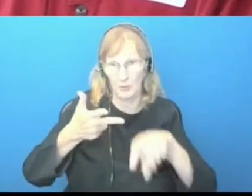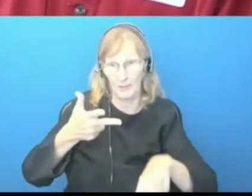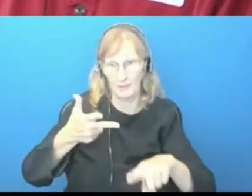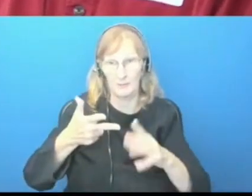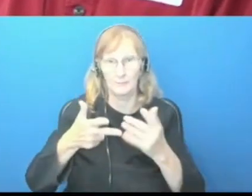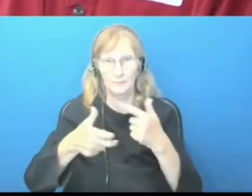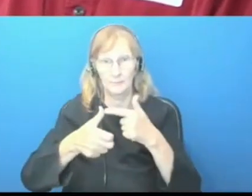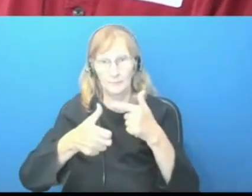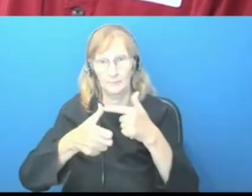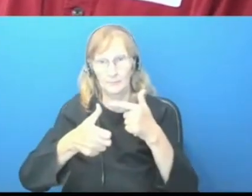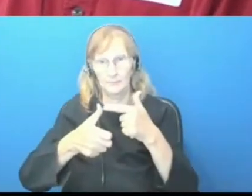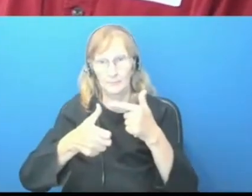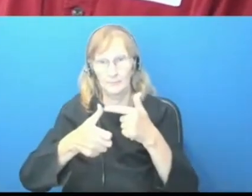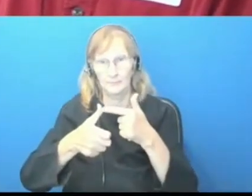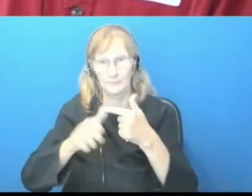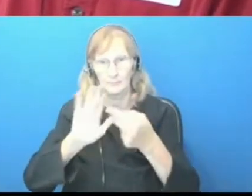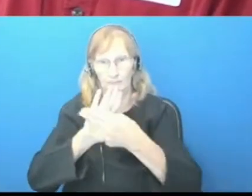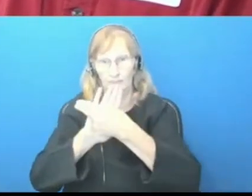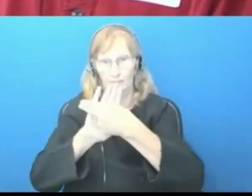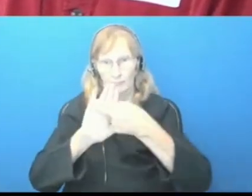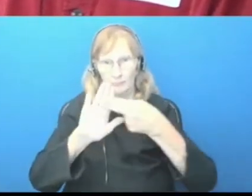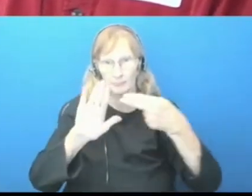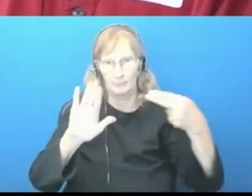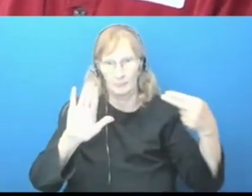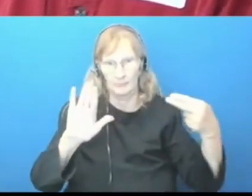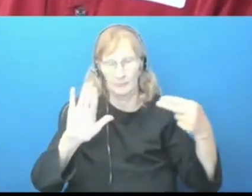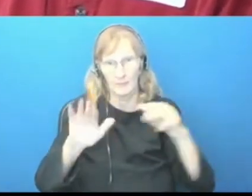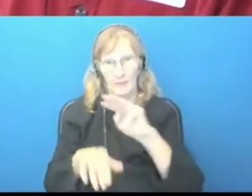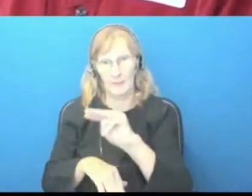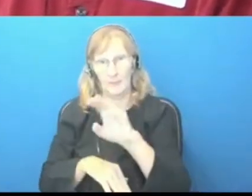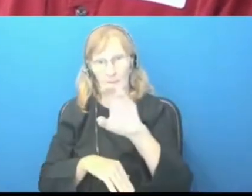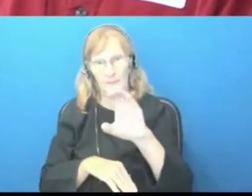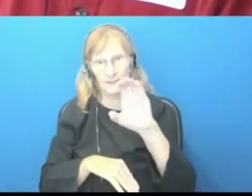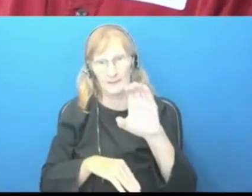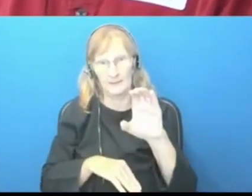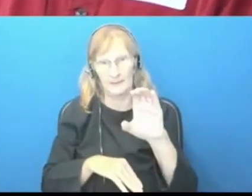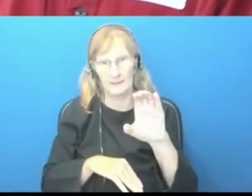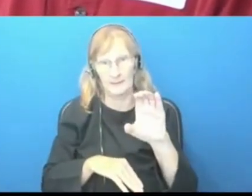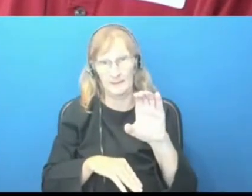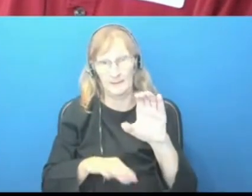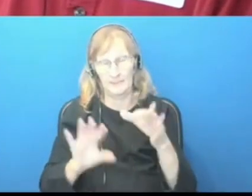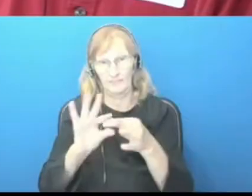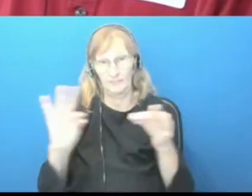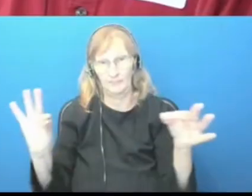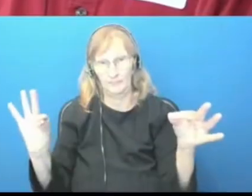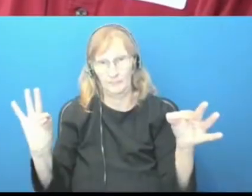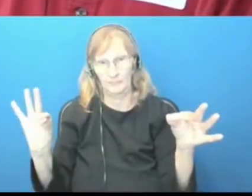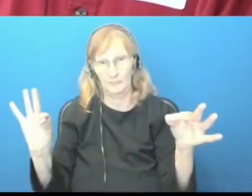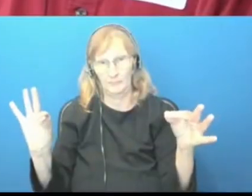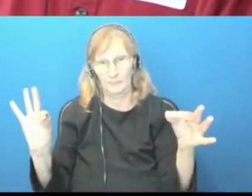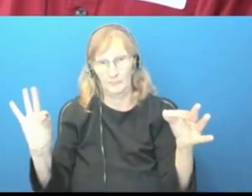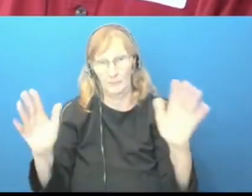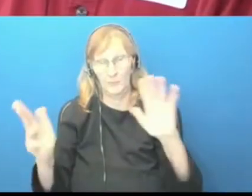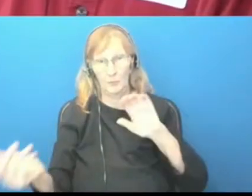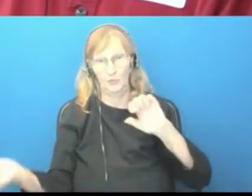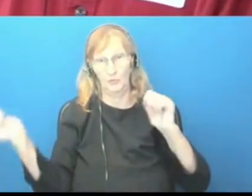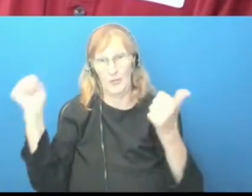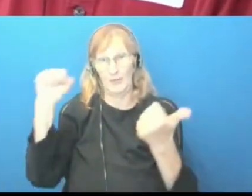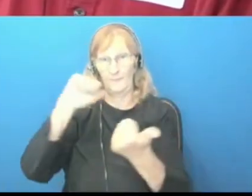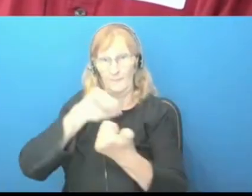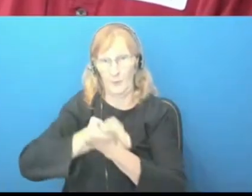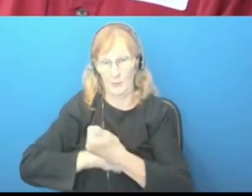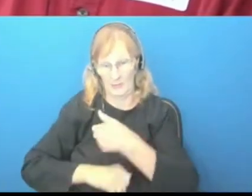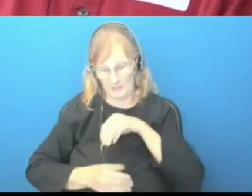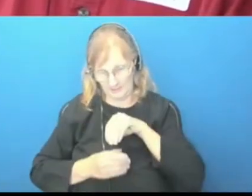The tagline for our denomination, for Metropolitan Community Churches, is transforming ourselves as